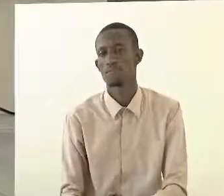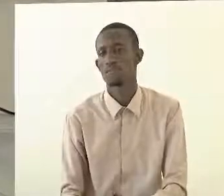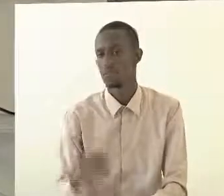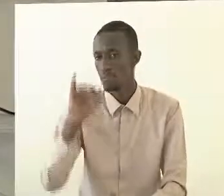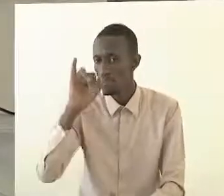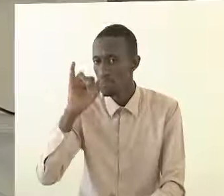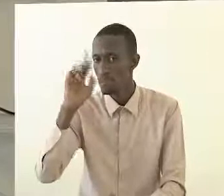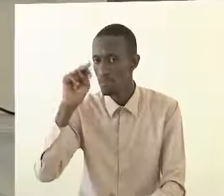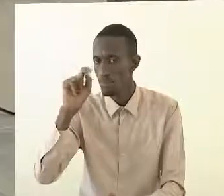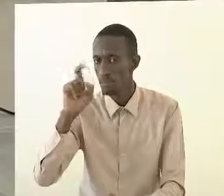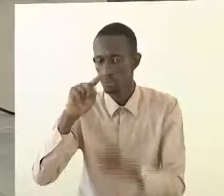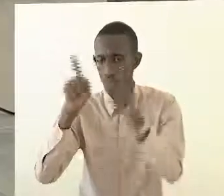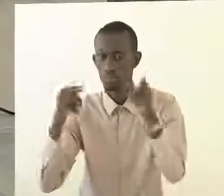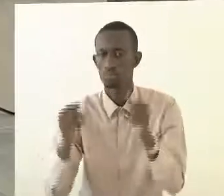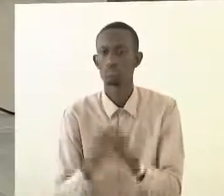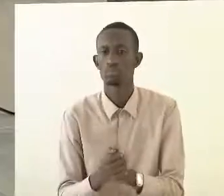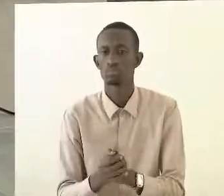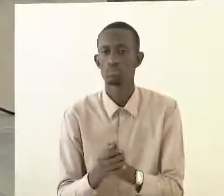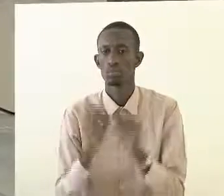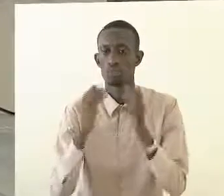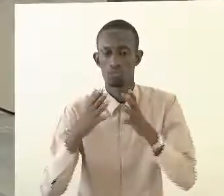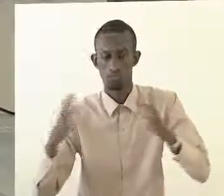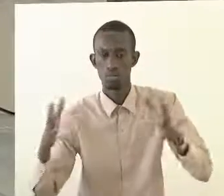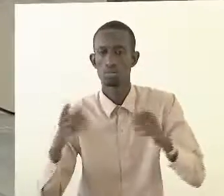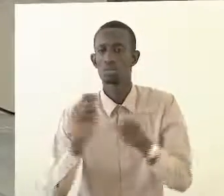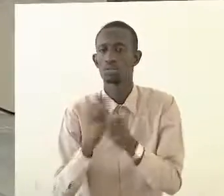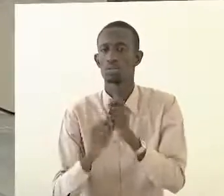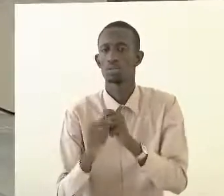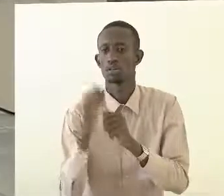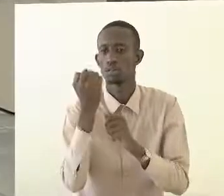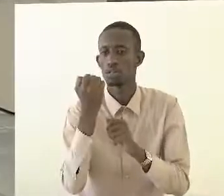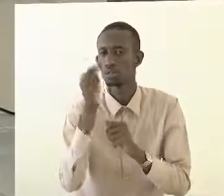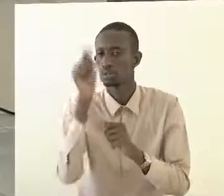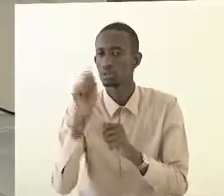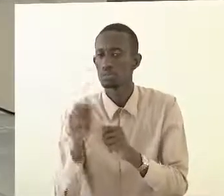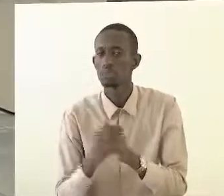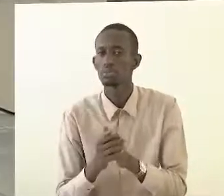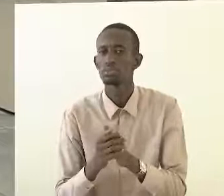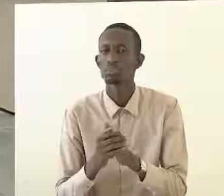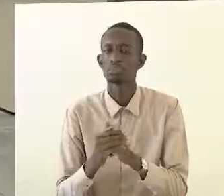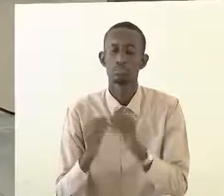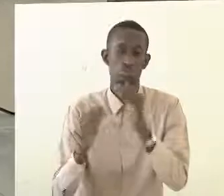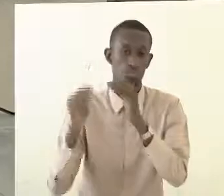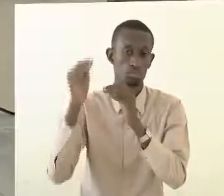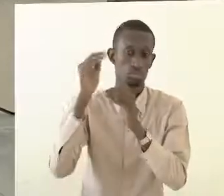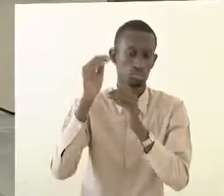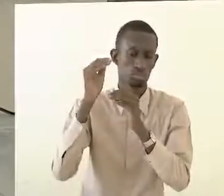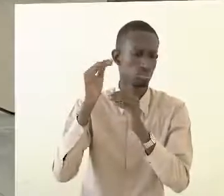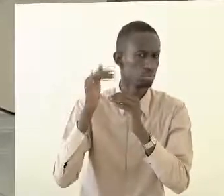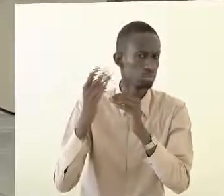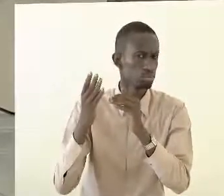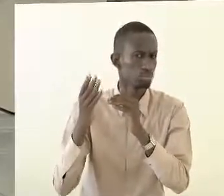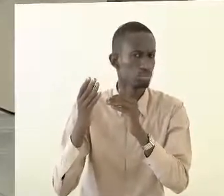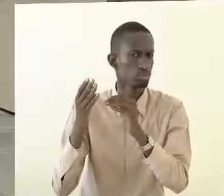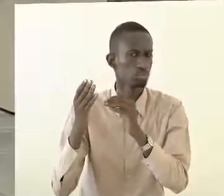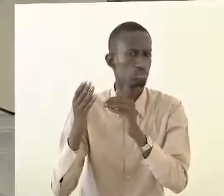of, when I expand, I will be having 5z power 1 plus a half is